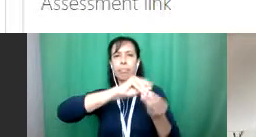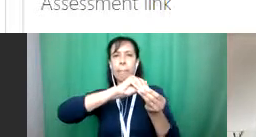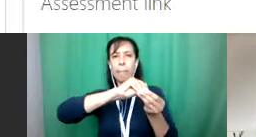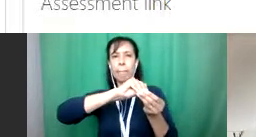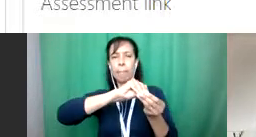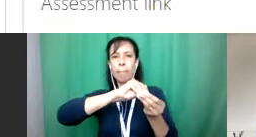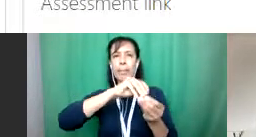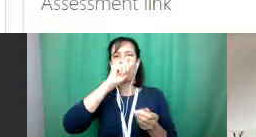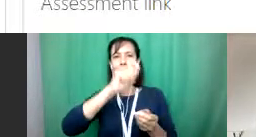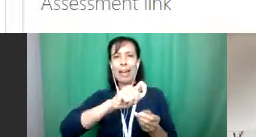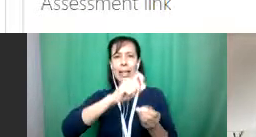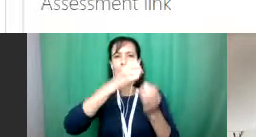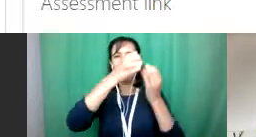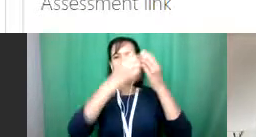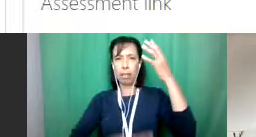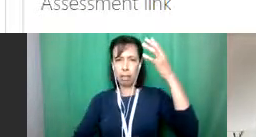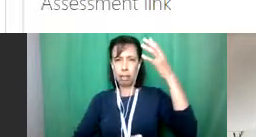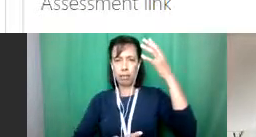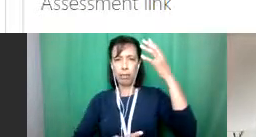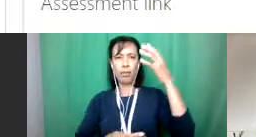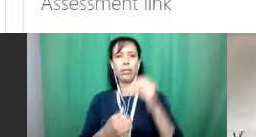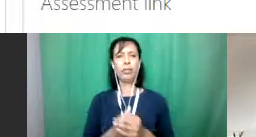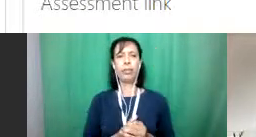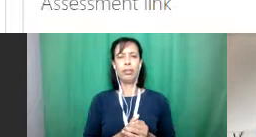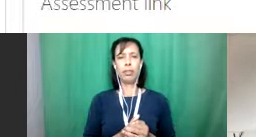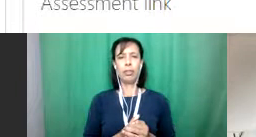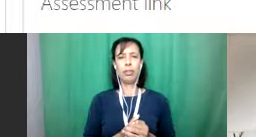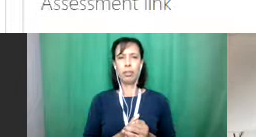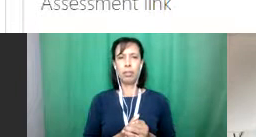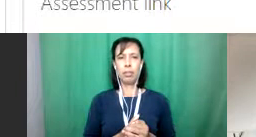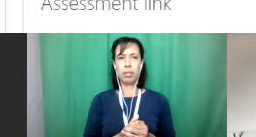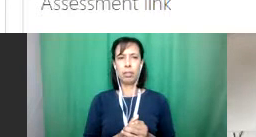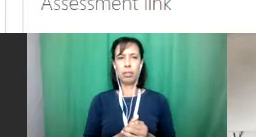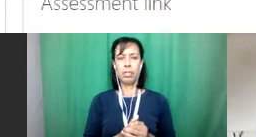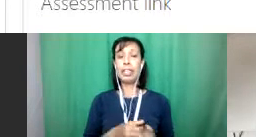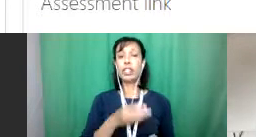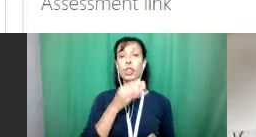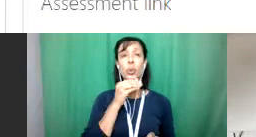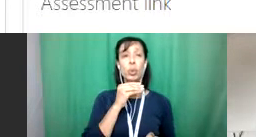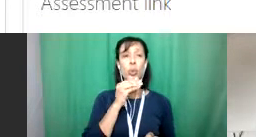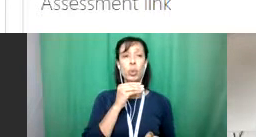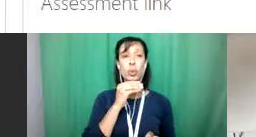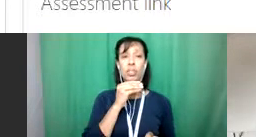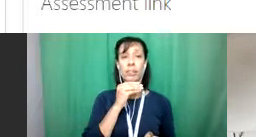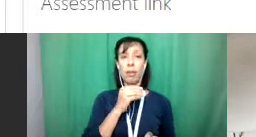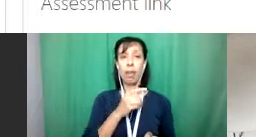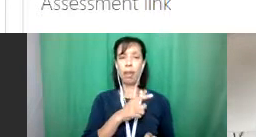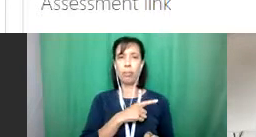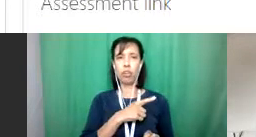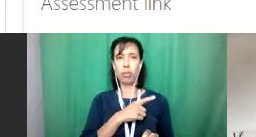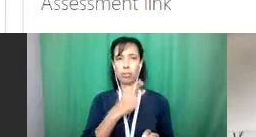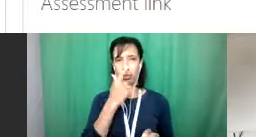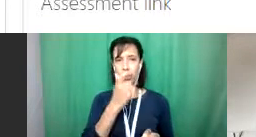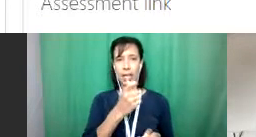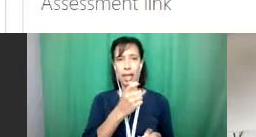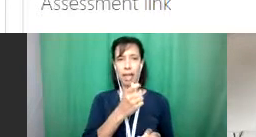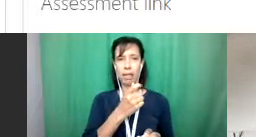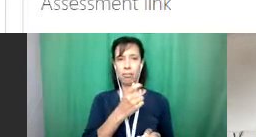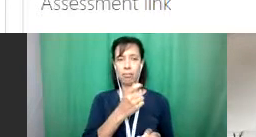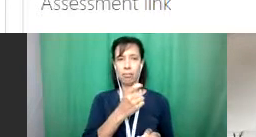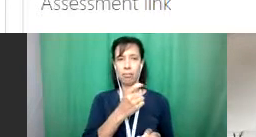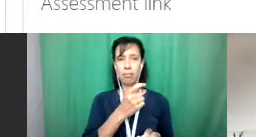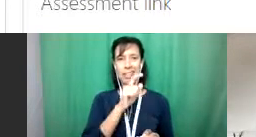Open. That's quite useful because it means you can click quickly from one section to another. This is my site, so there are some